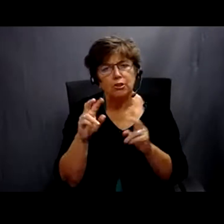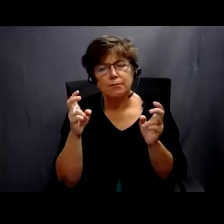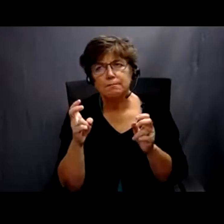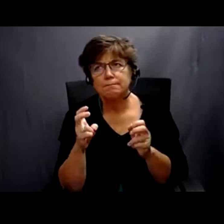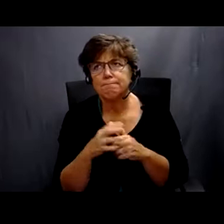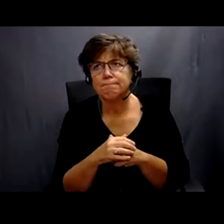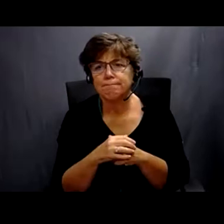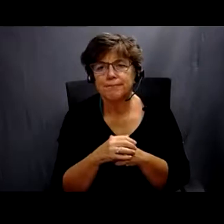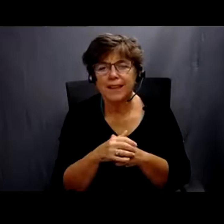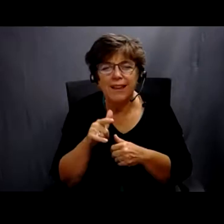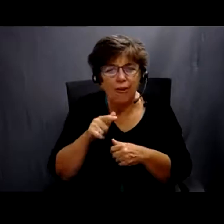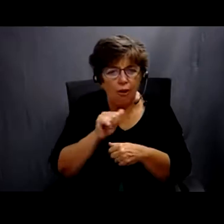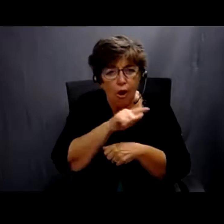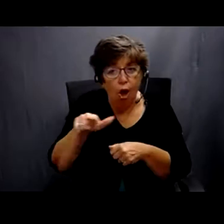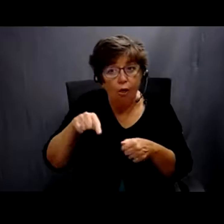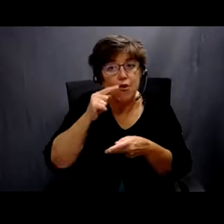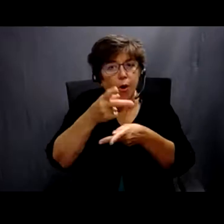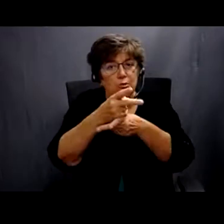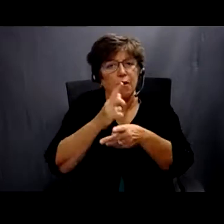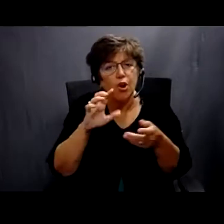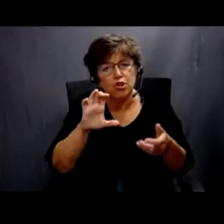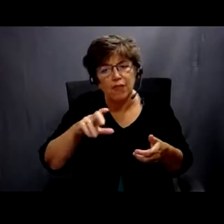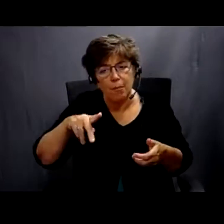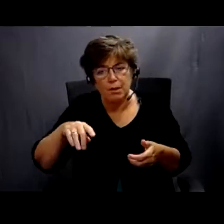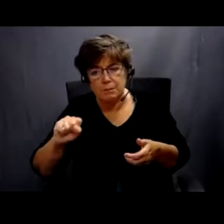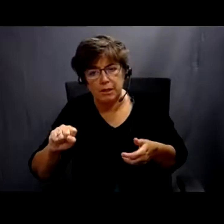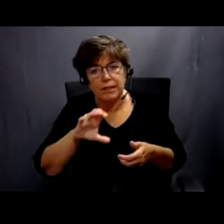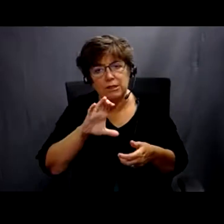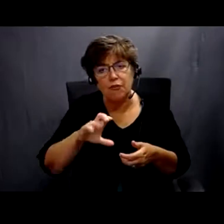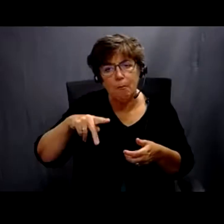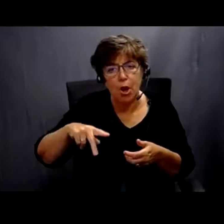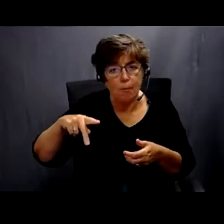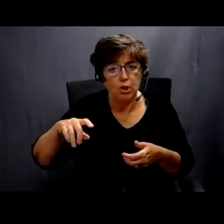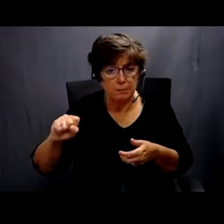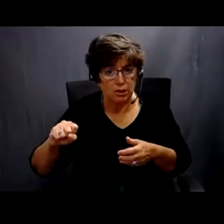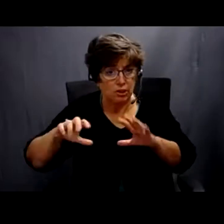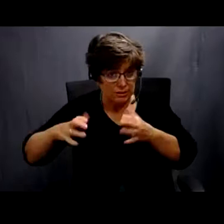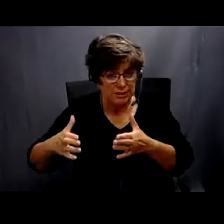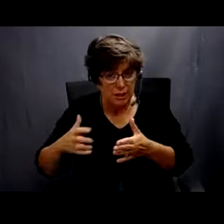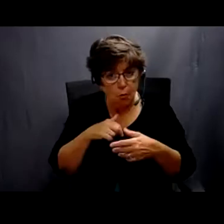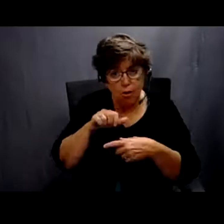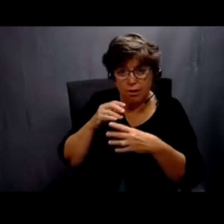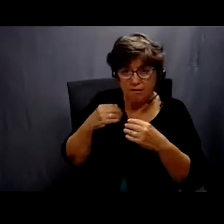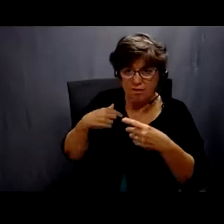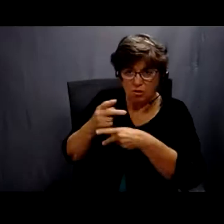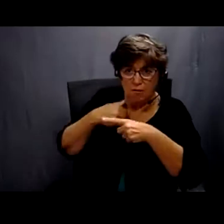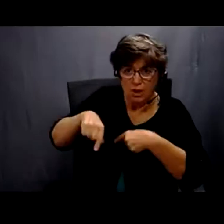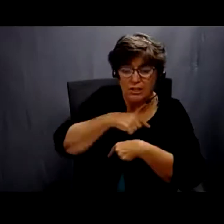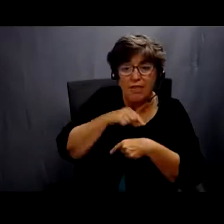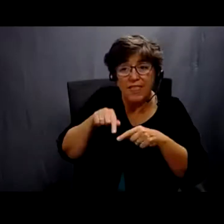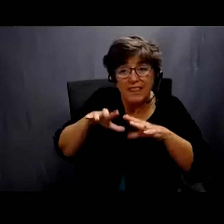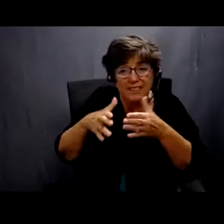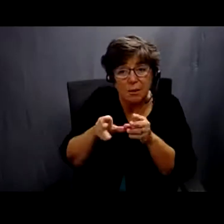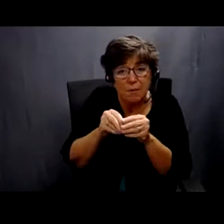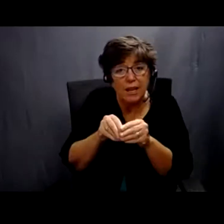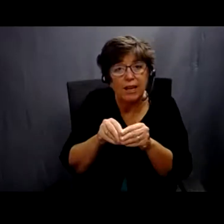a supervisors of certified peer specialists and certified parent peer specialist community of practice. This one really is intended to be